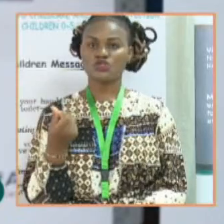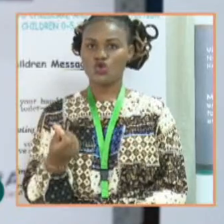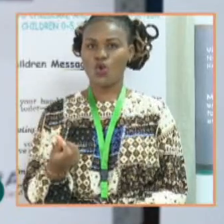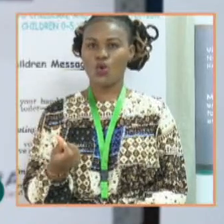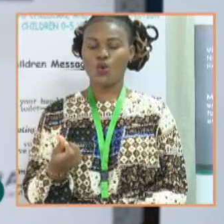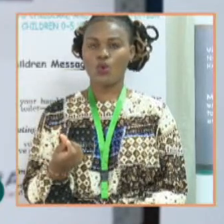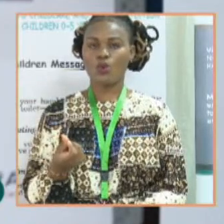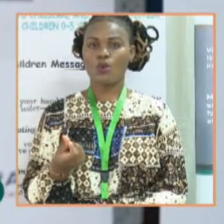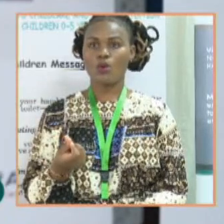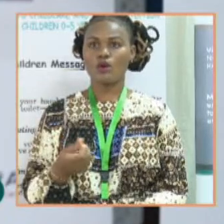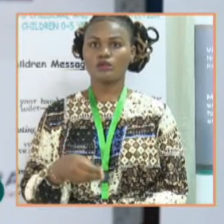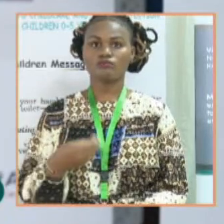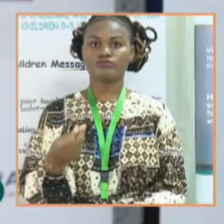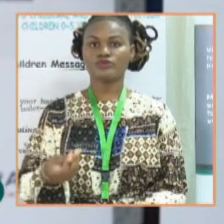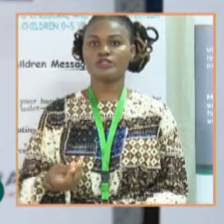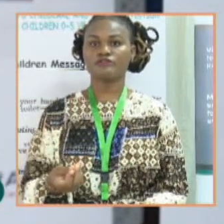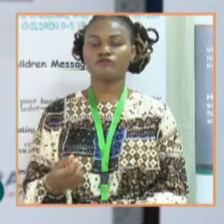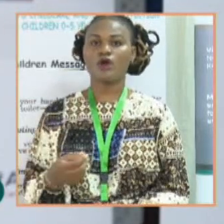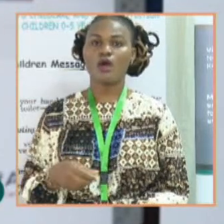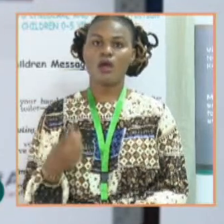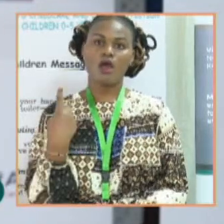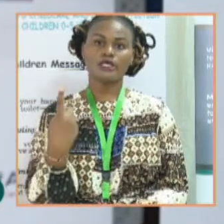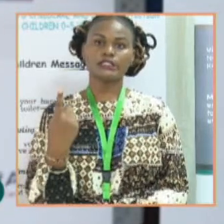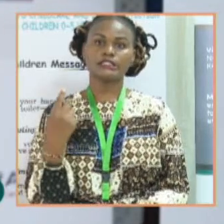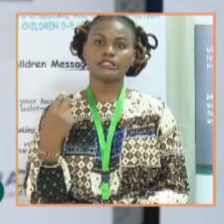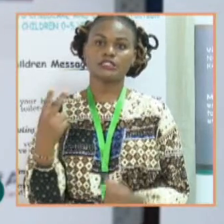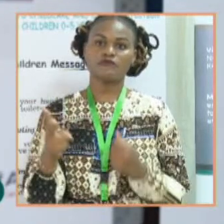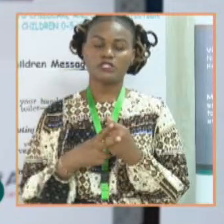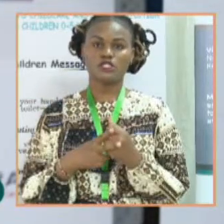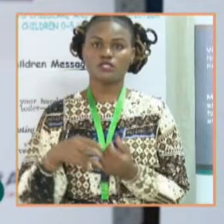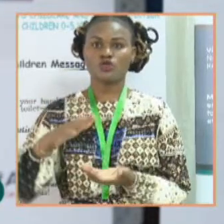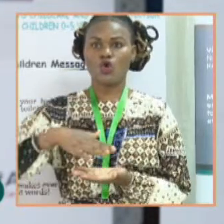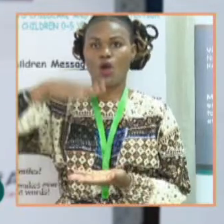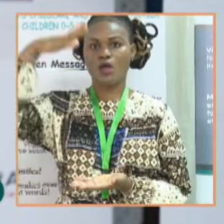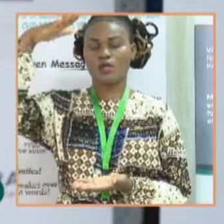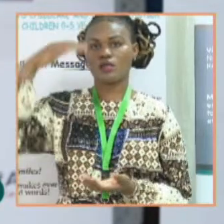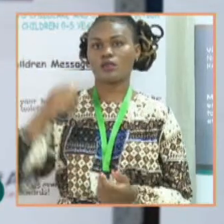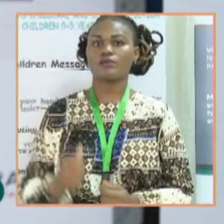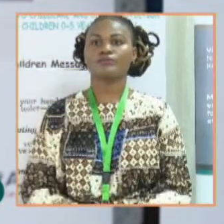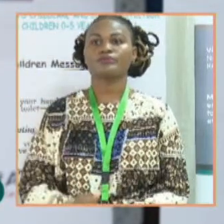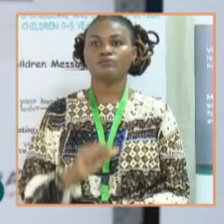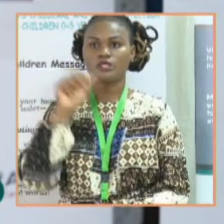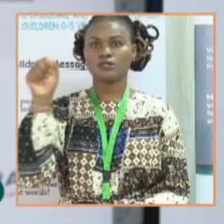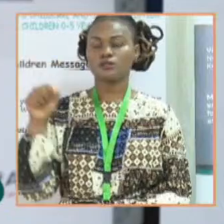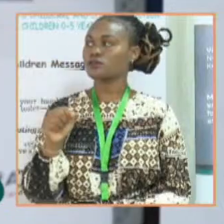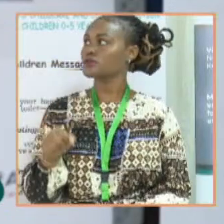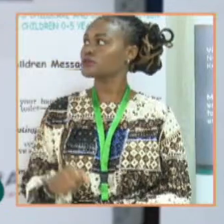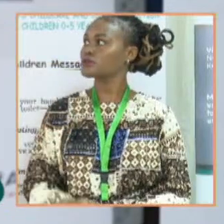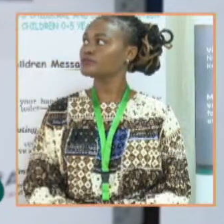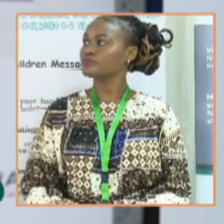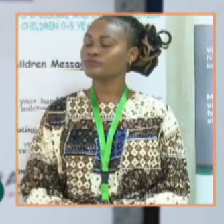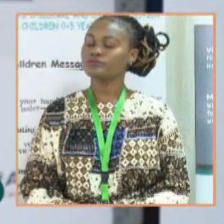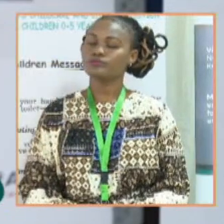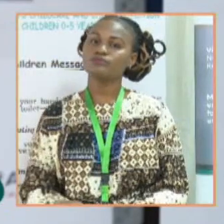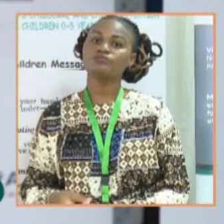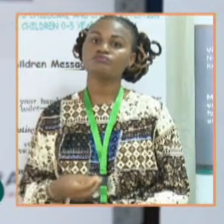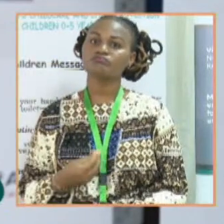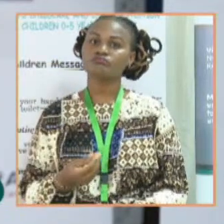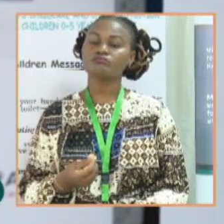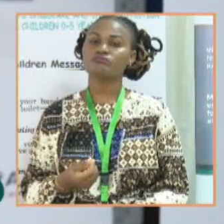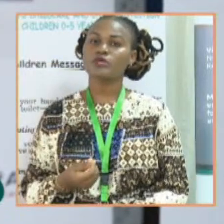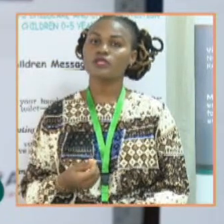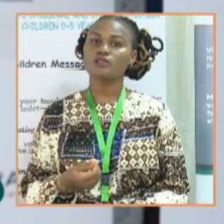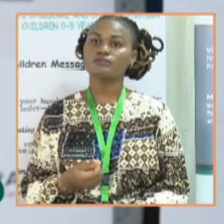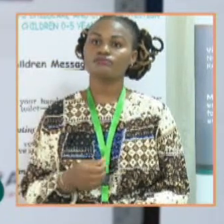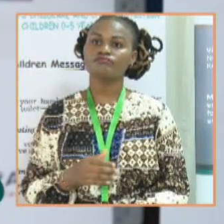allocate 16%. That is the highest from the 7 counties we sampled. On the expenditure side, we